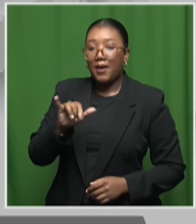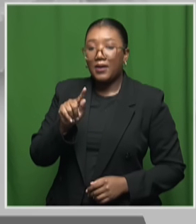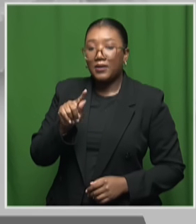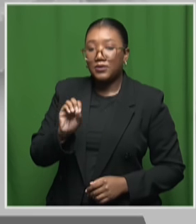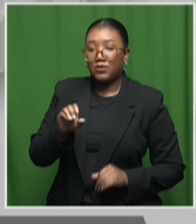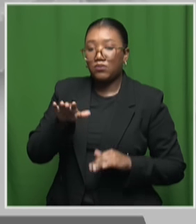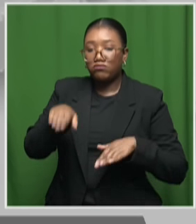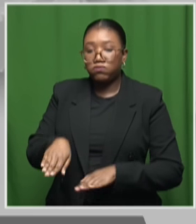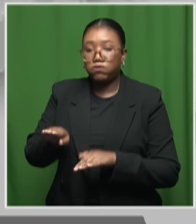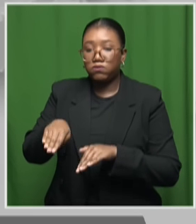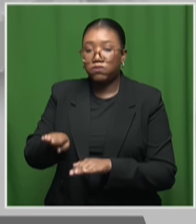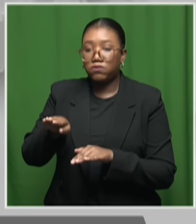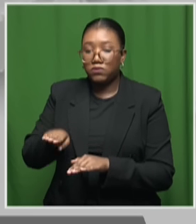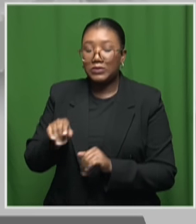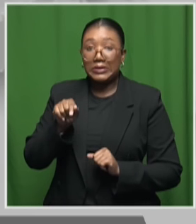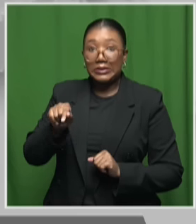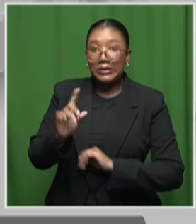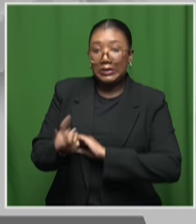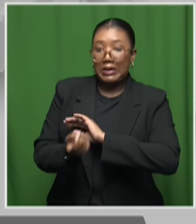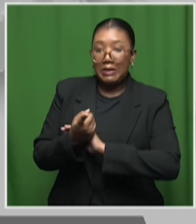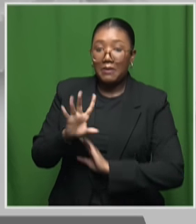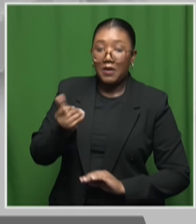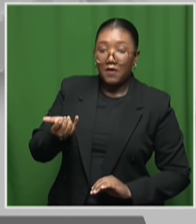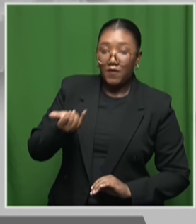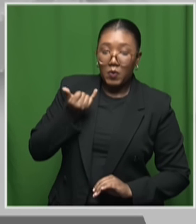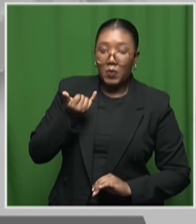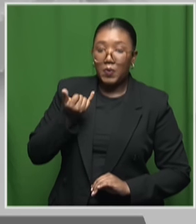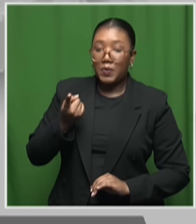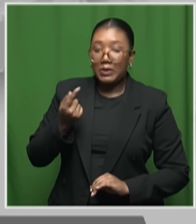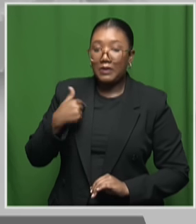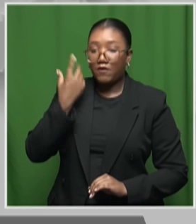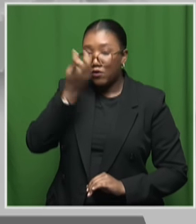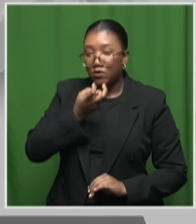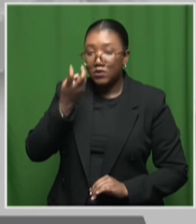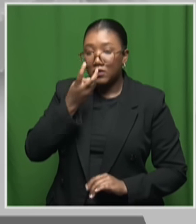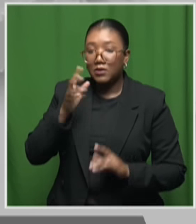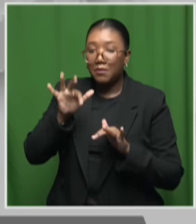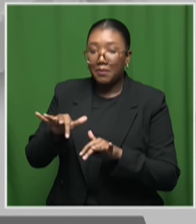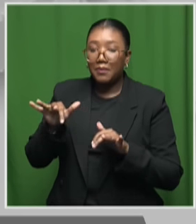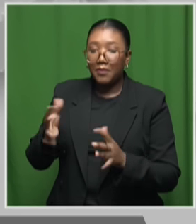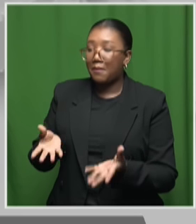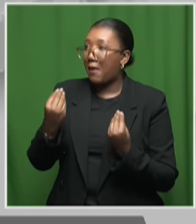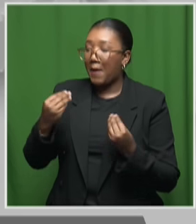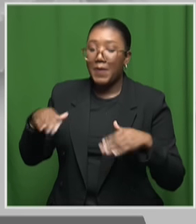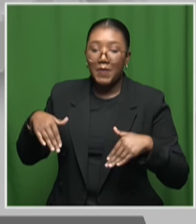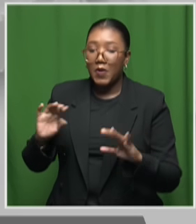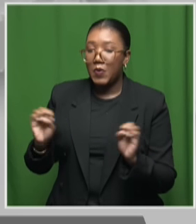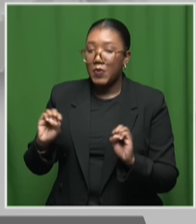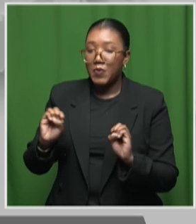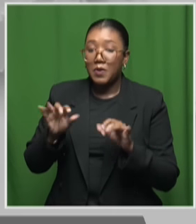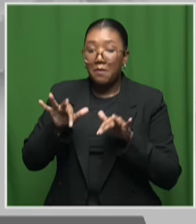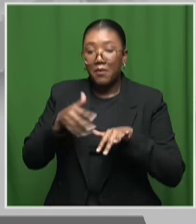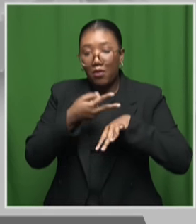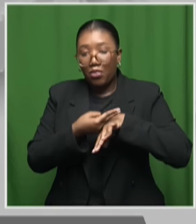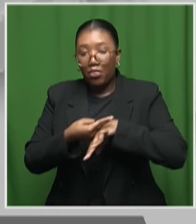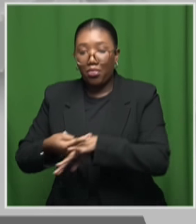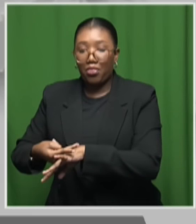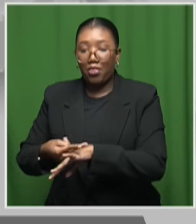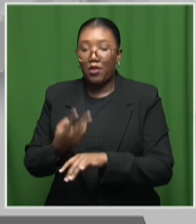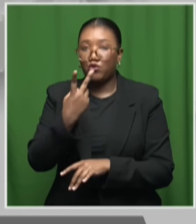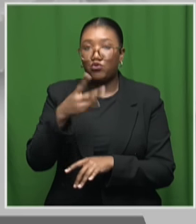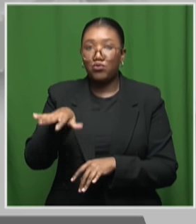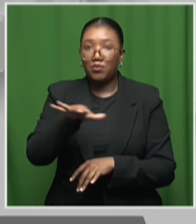of lifeguards and NSRI and IPSS Search and Rescue, unfortunately, he has not yet been located. So that remains an active